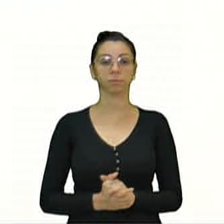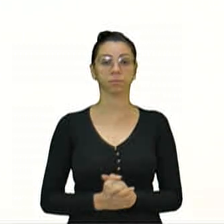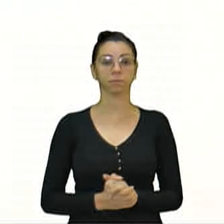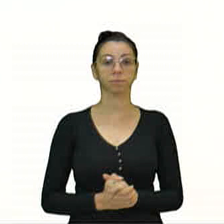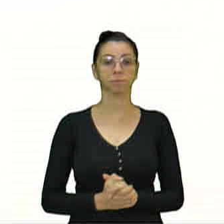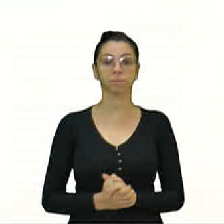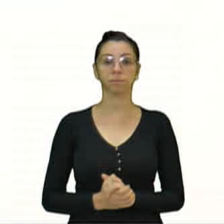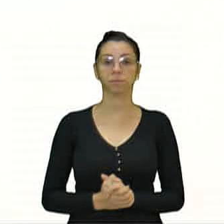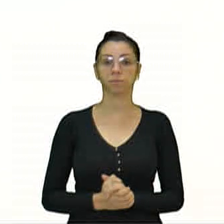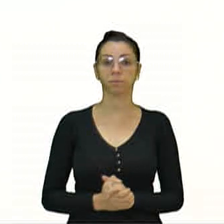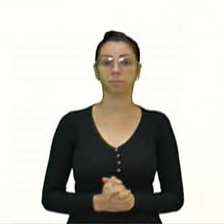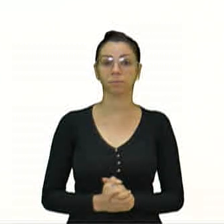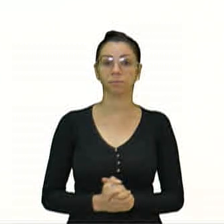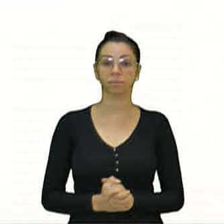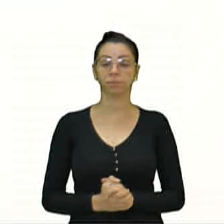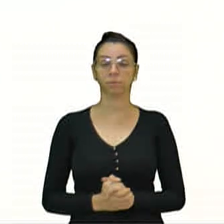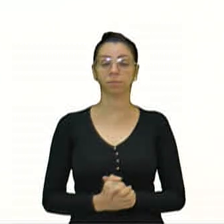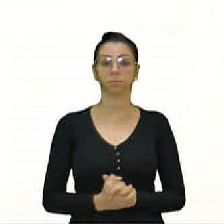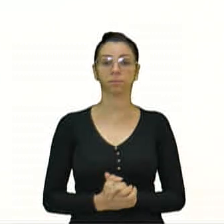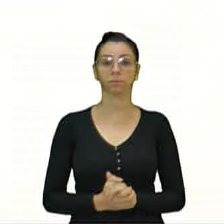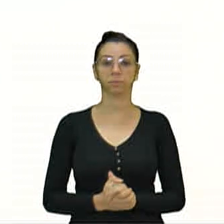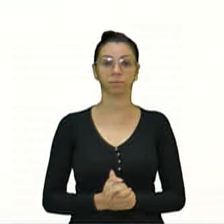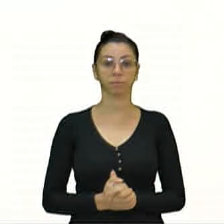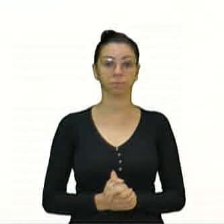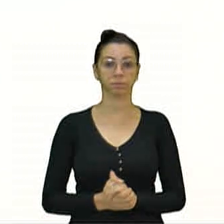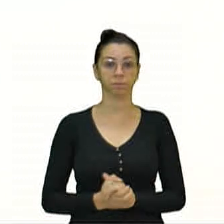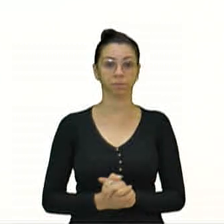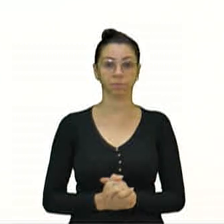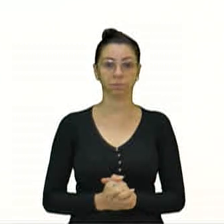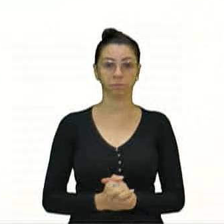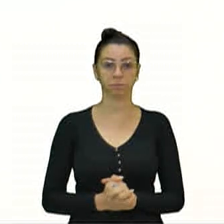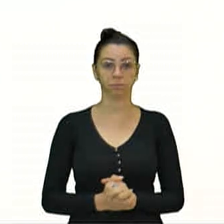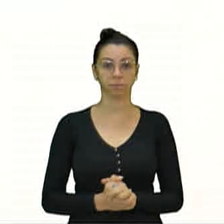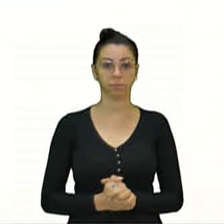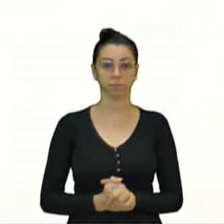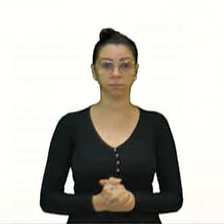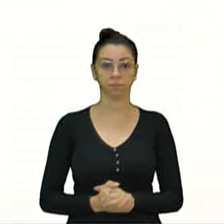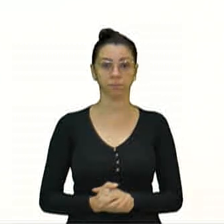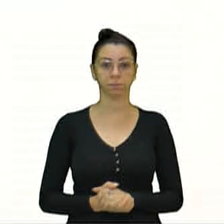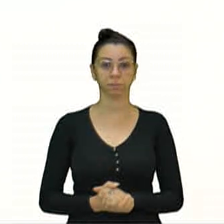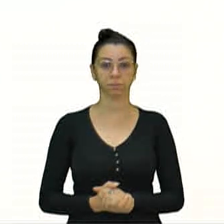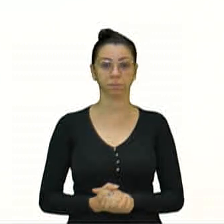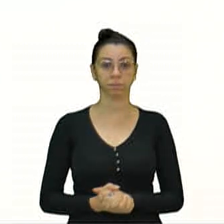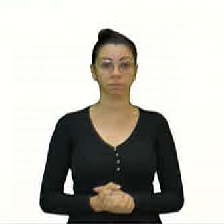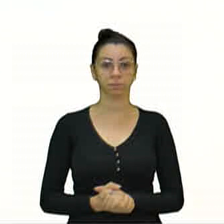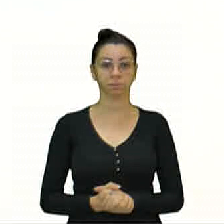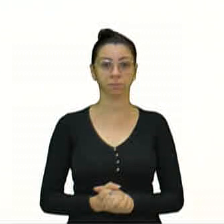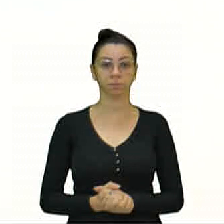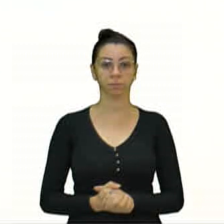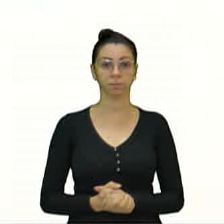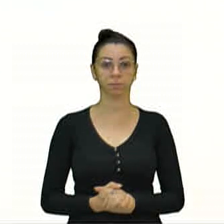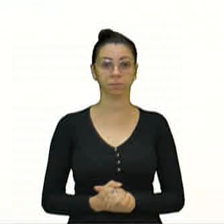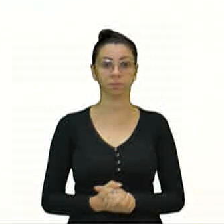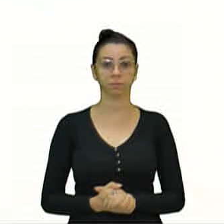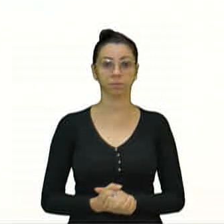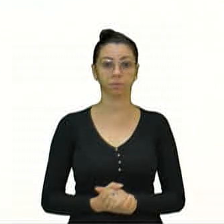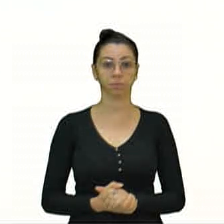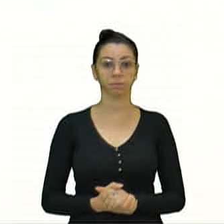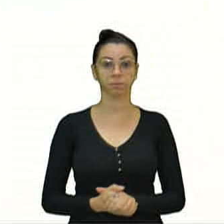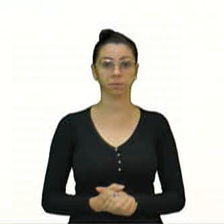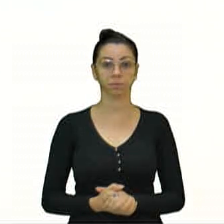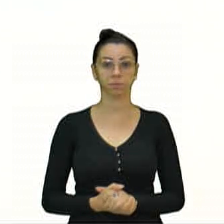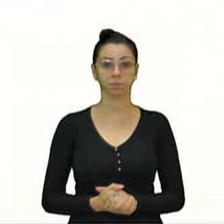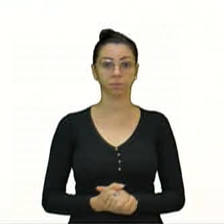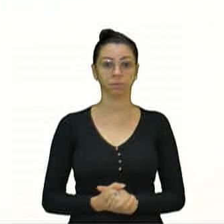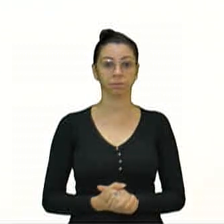benefits. Television advertising over other mediums. The advantages of TV advertising